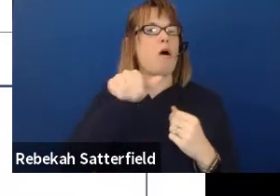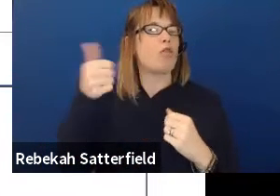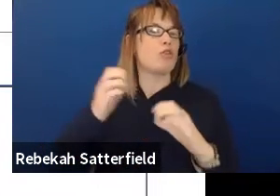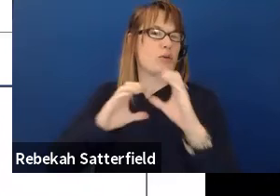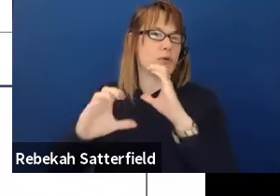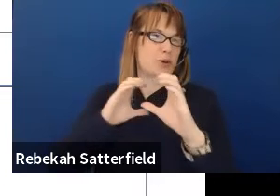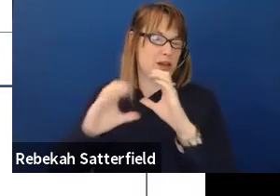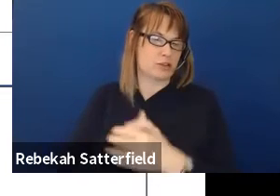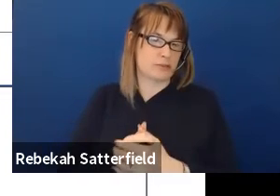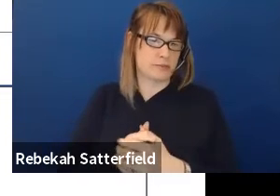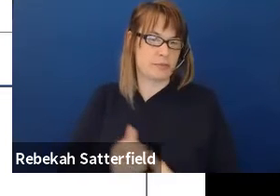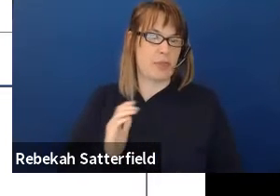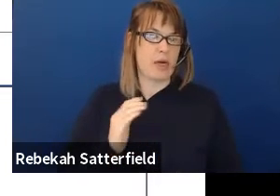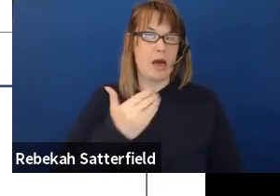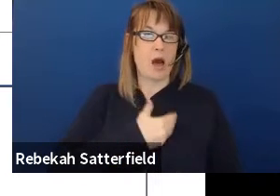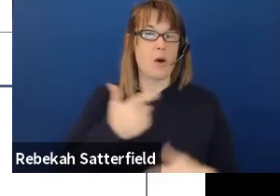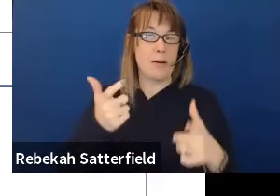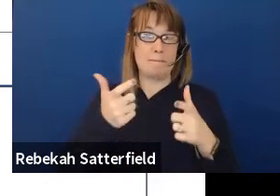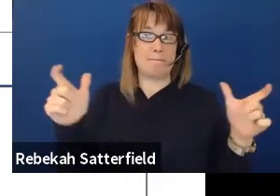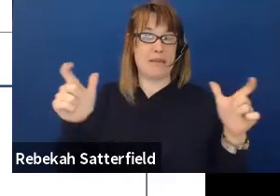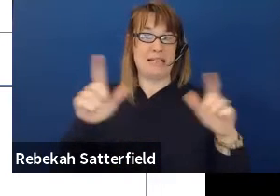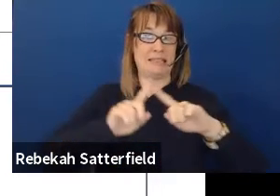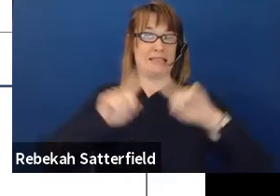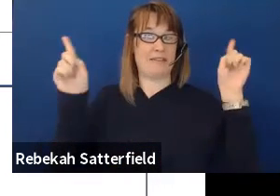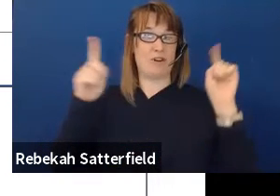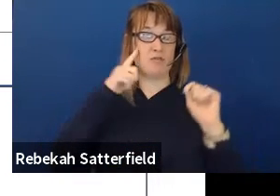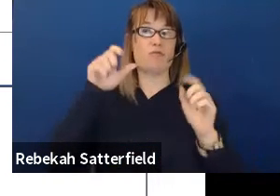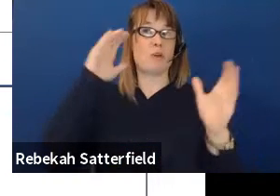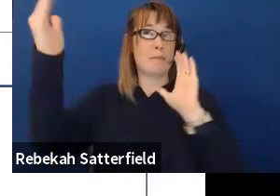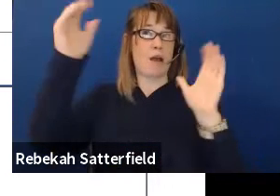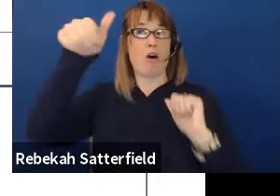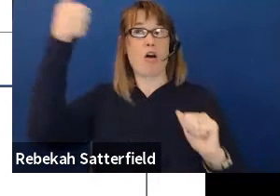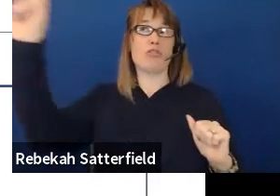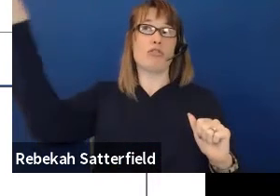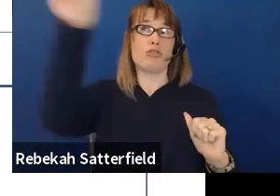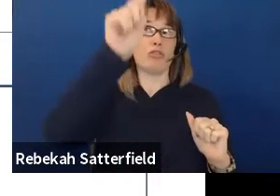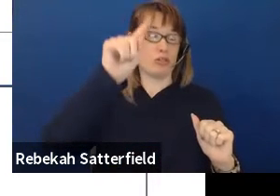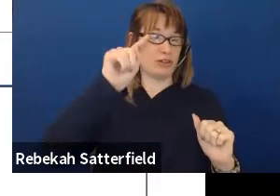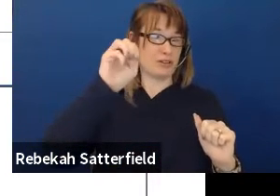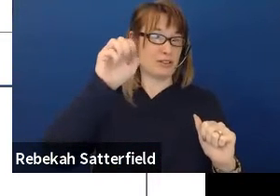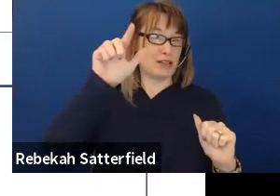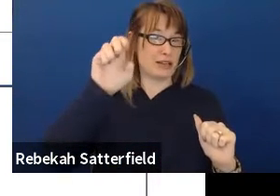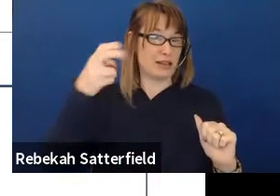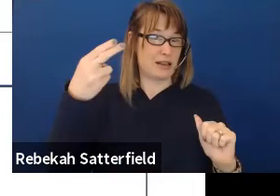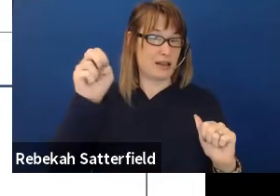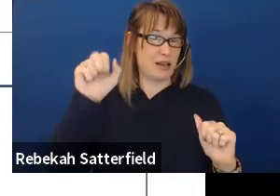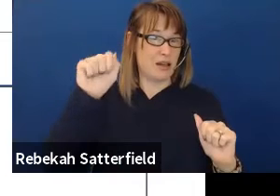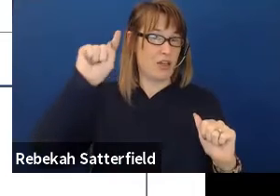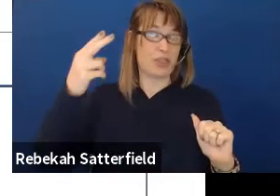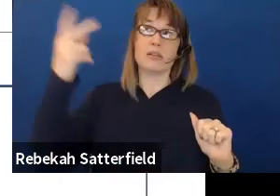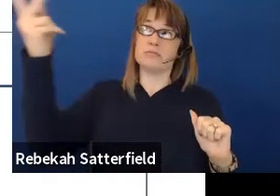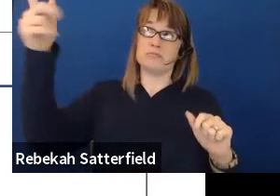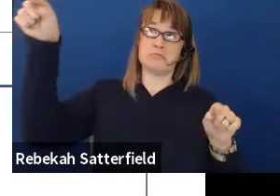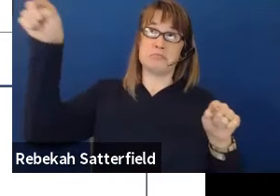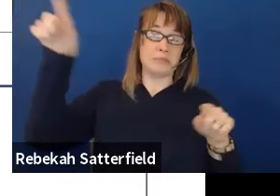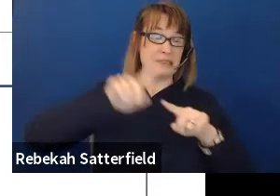methods. One of our big differentiators for us, aside from other telehealth or virtual care platforms, is